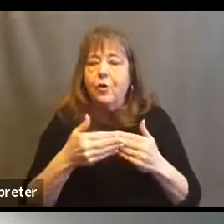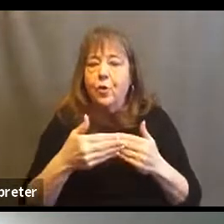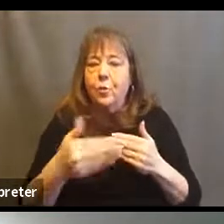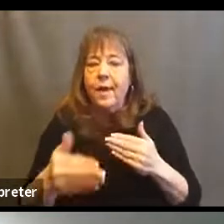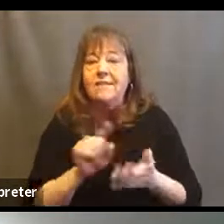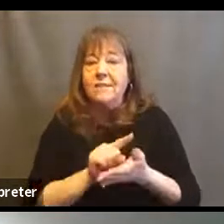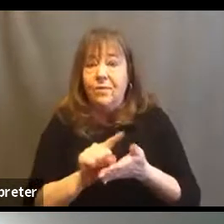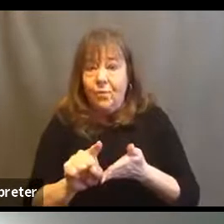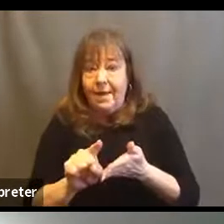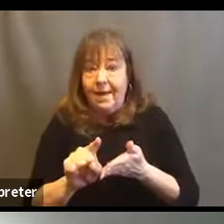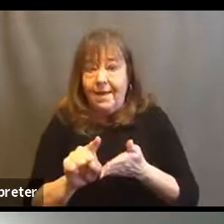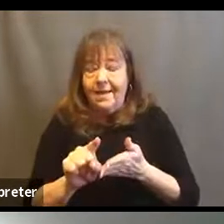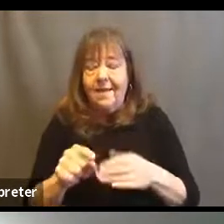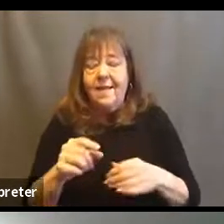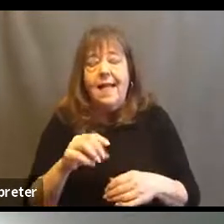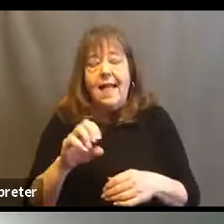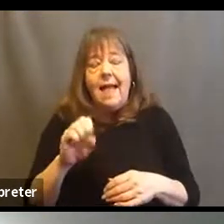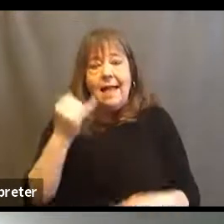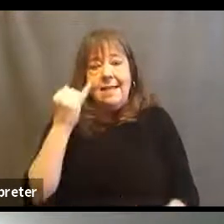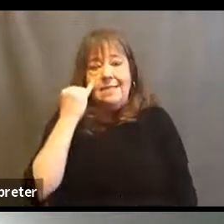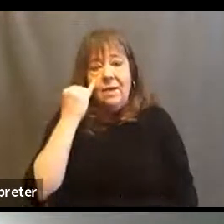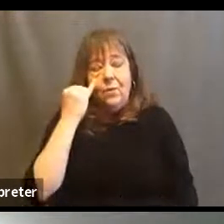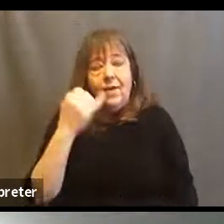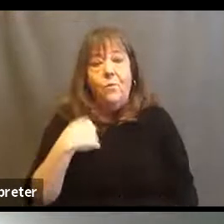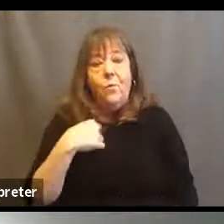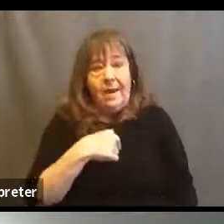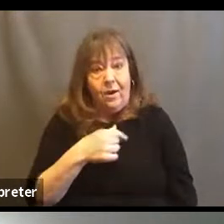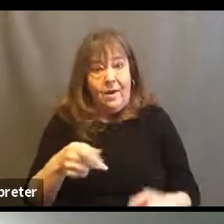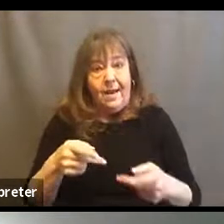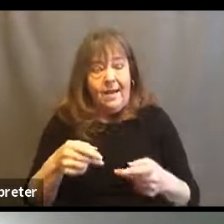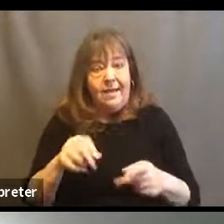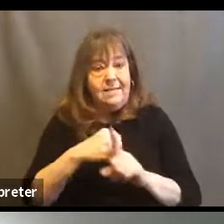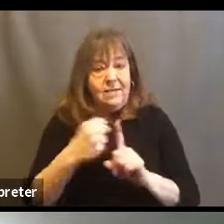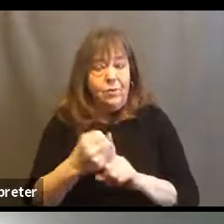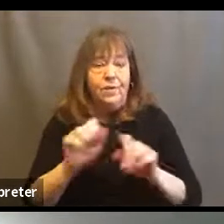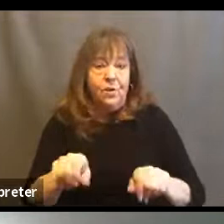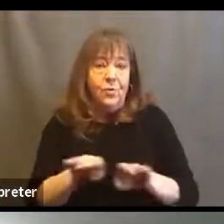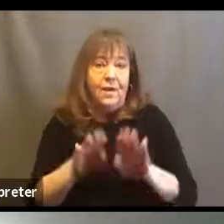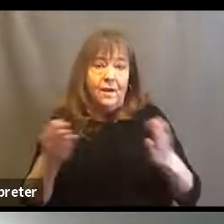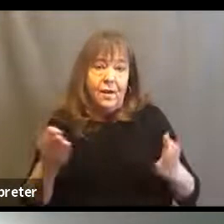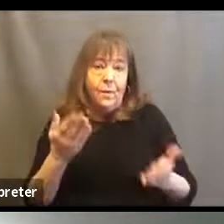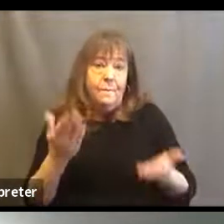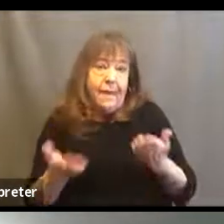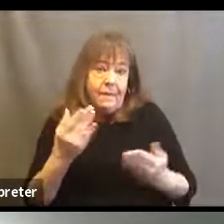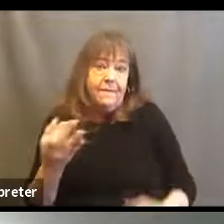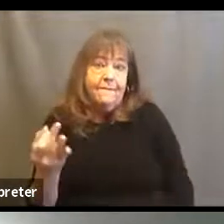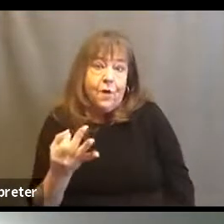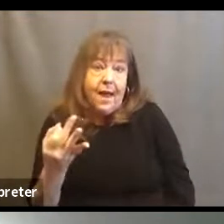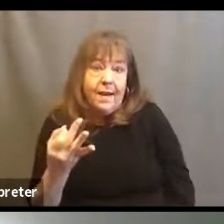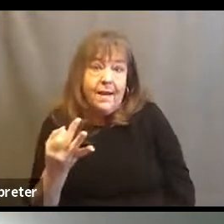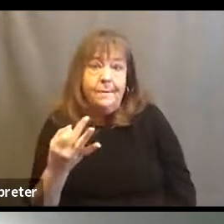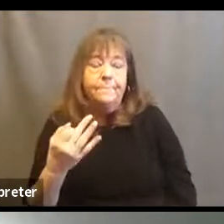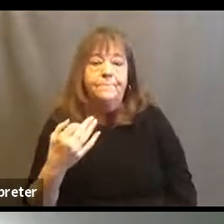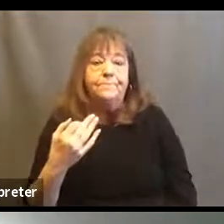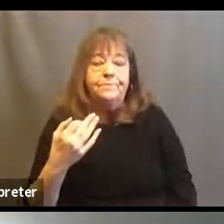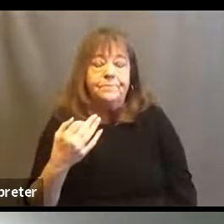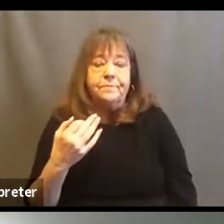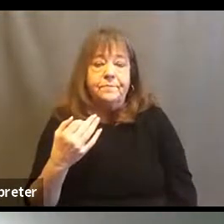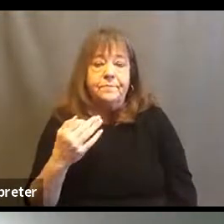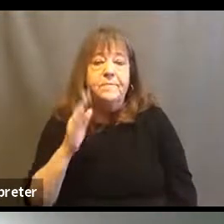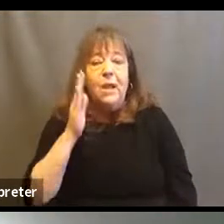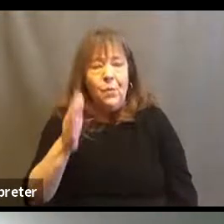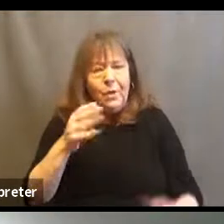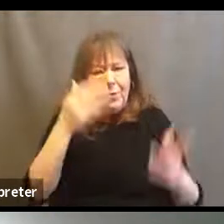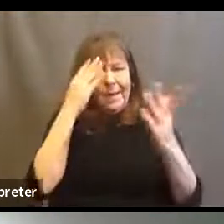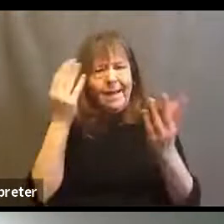will. Certainly, if we are in a position to be able to open back up, say for Friday, we will communicate